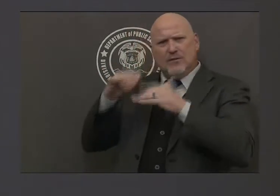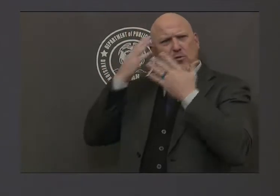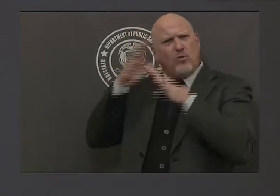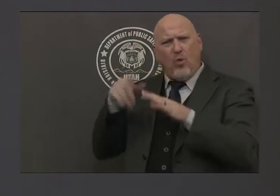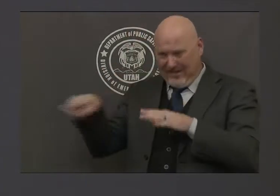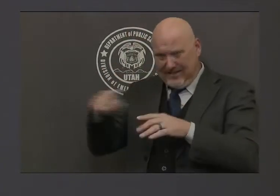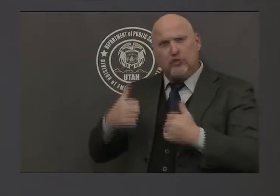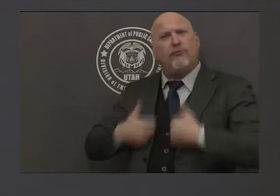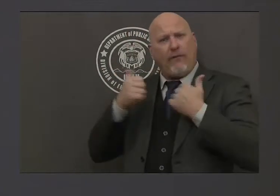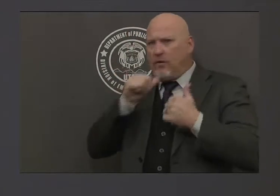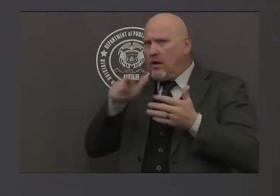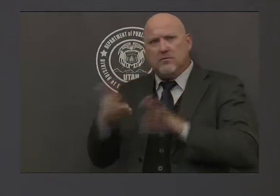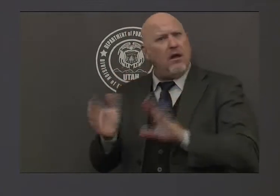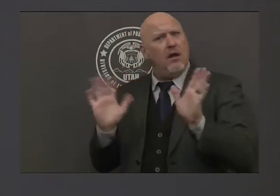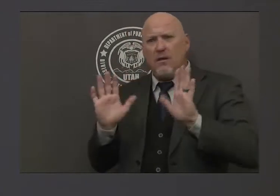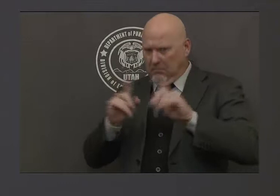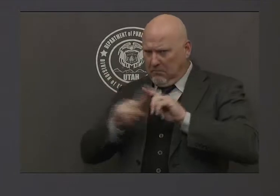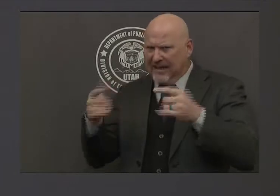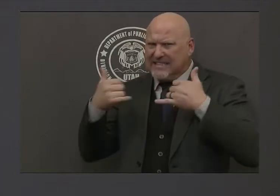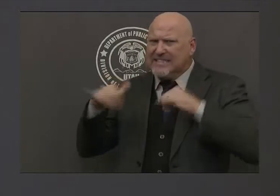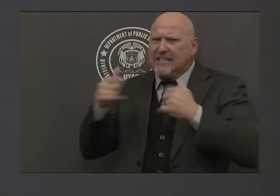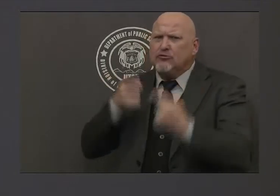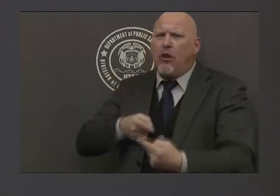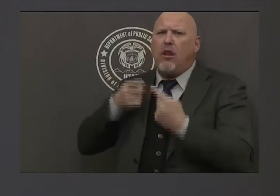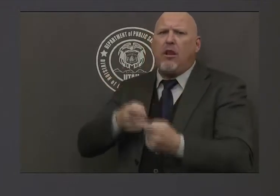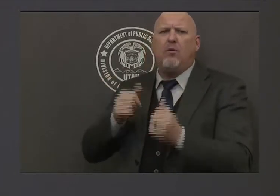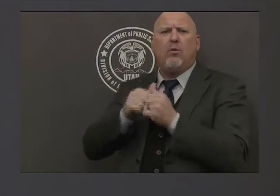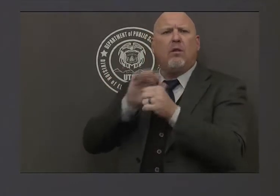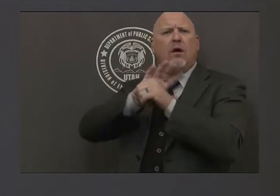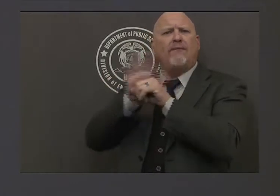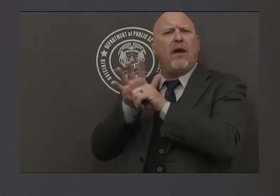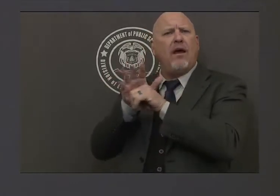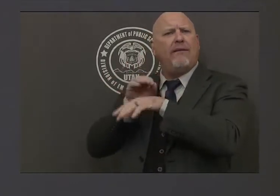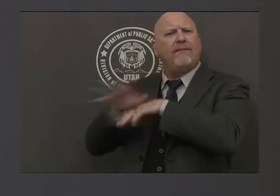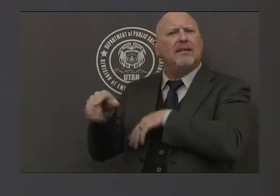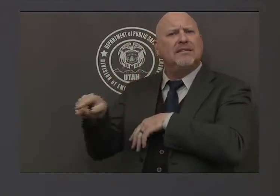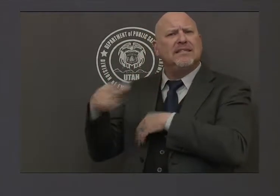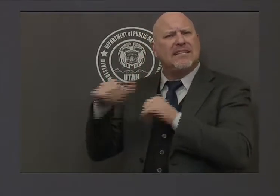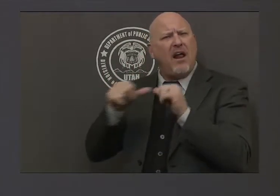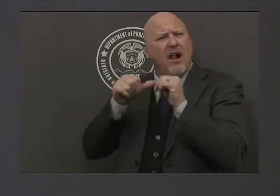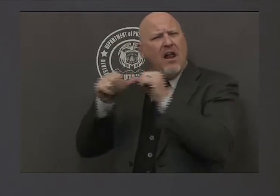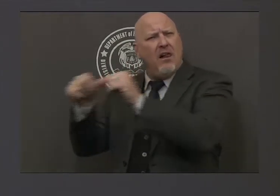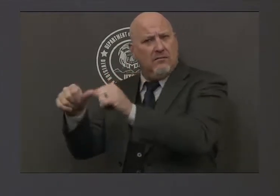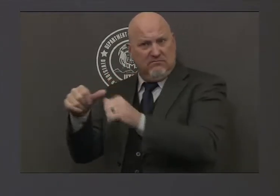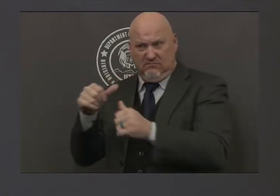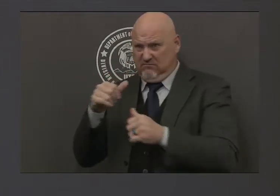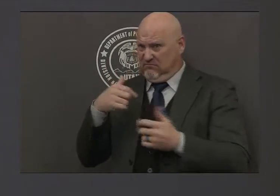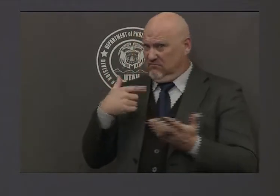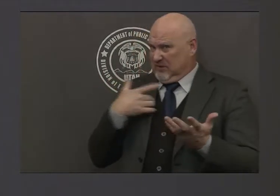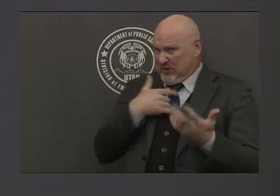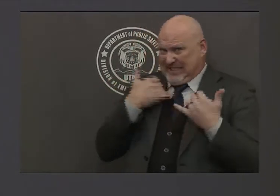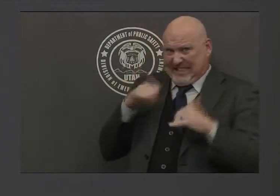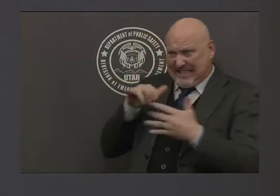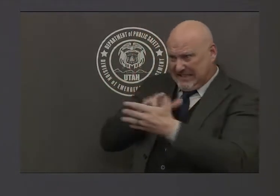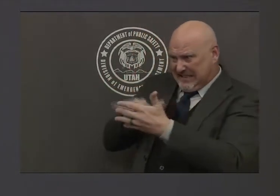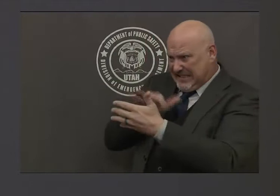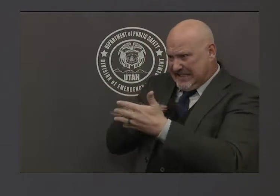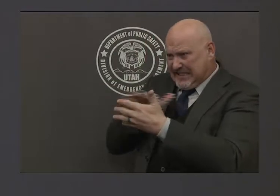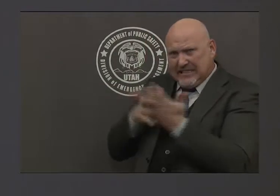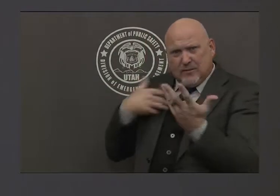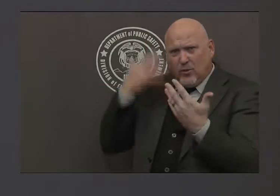we do know that there's effects that impact people that are long-term, whether it's loss of sense of smell,